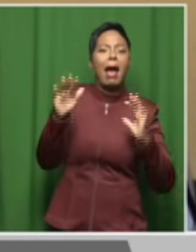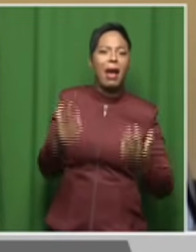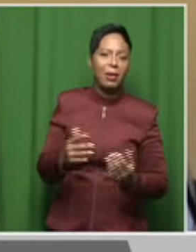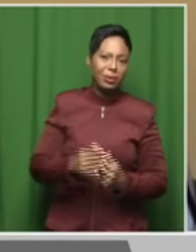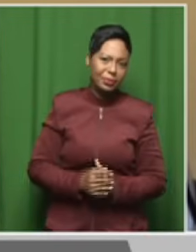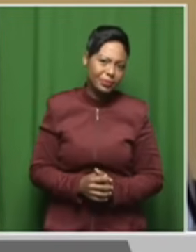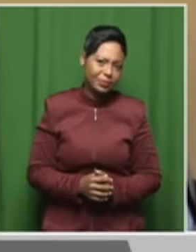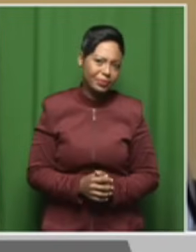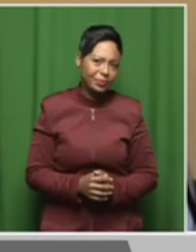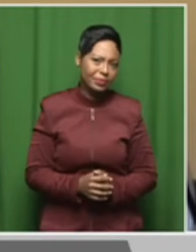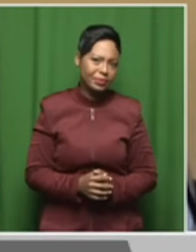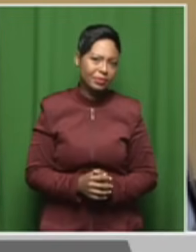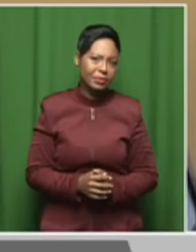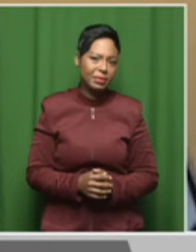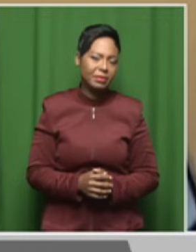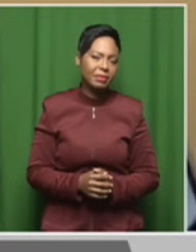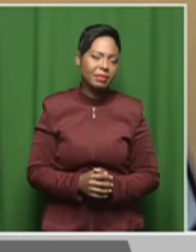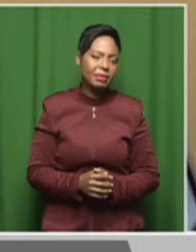centres?